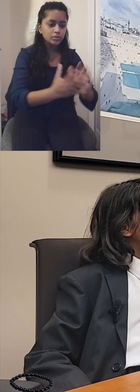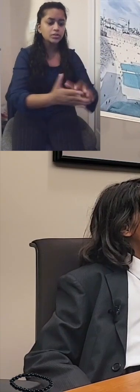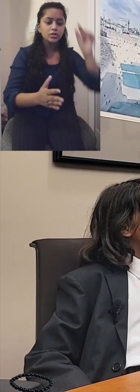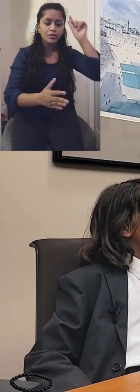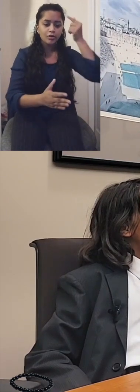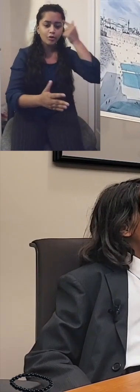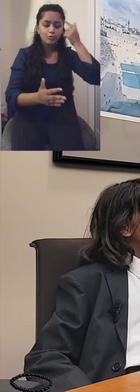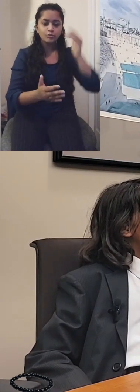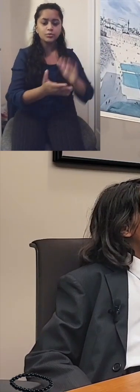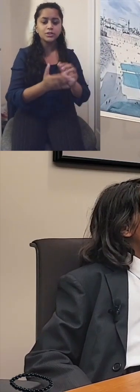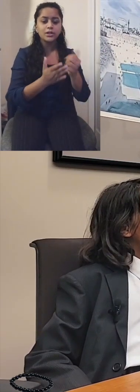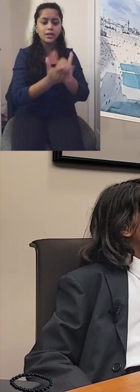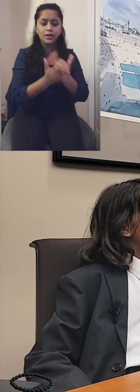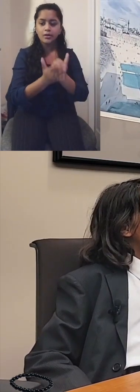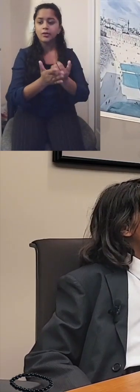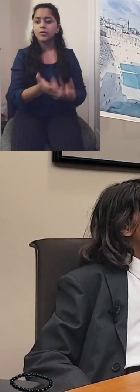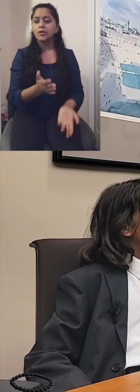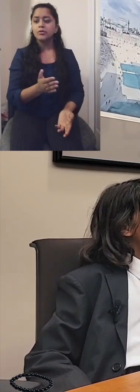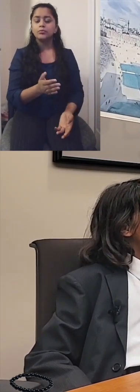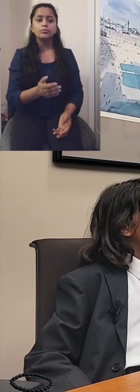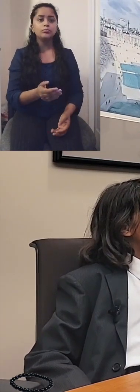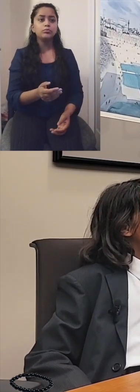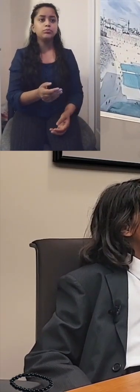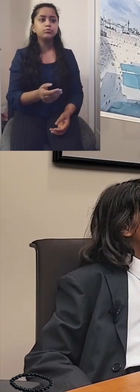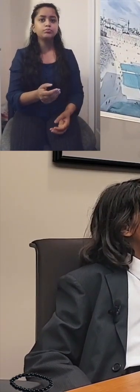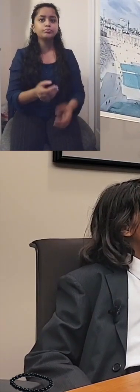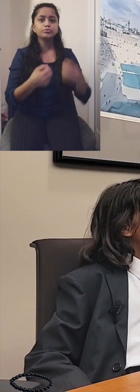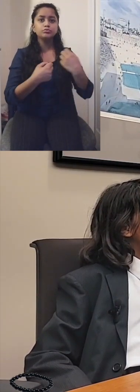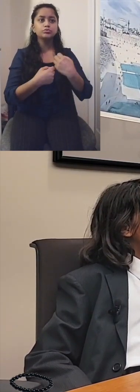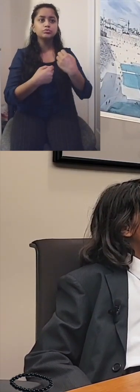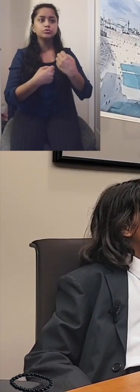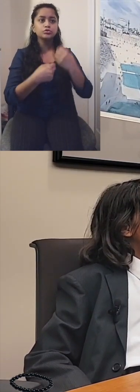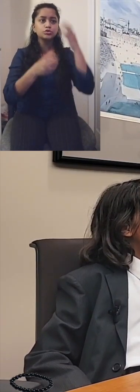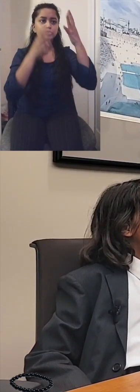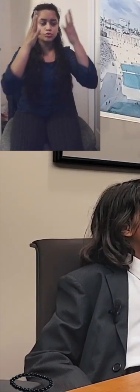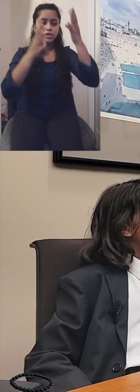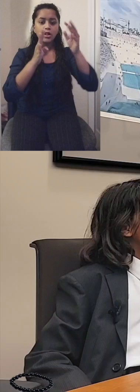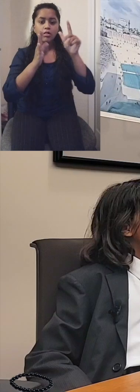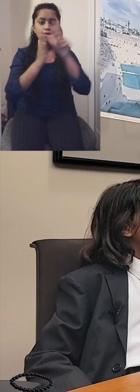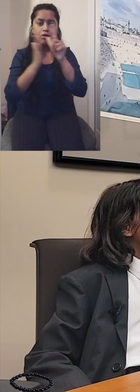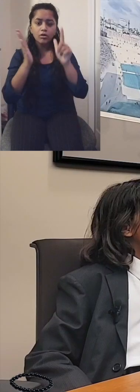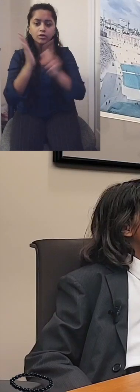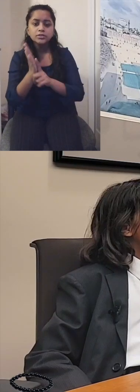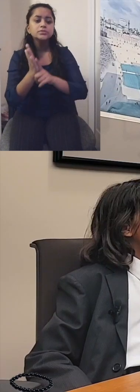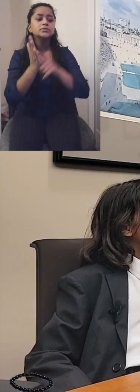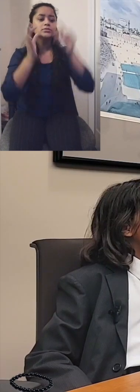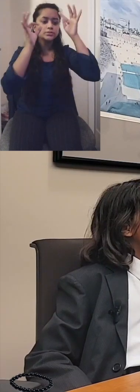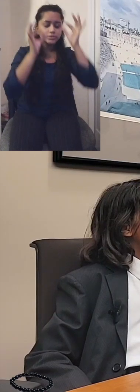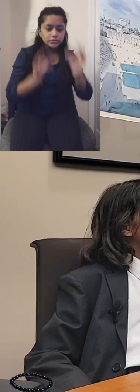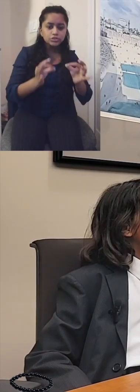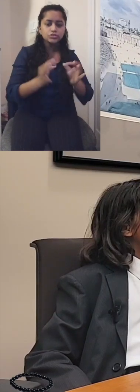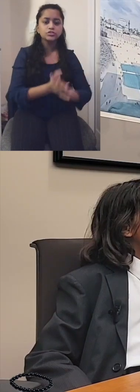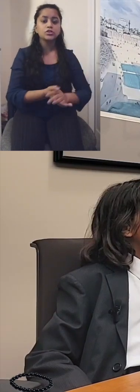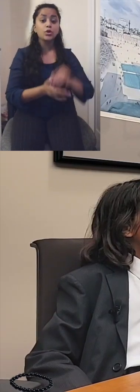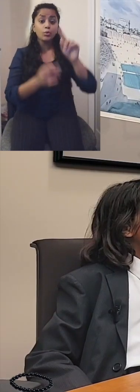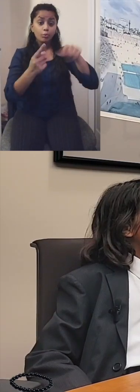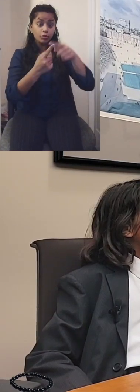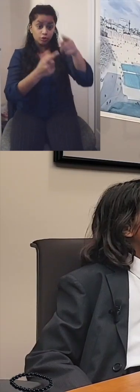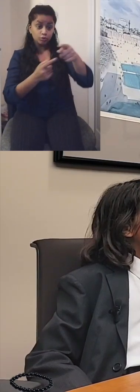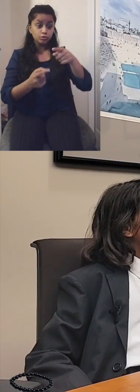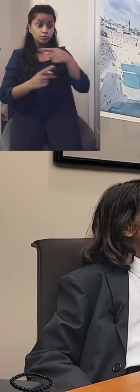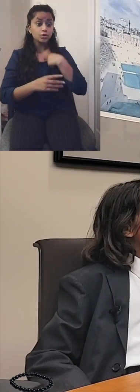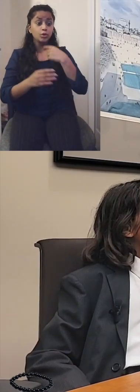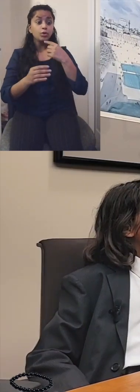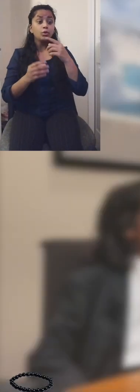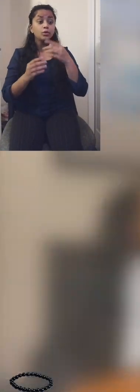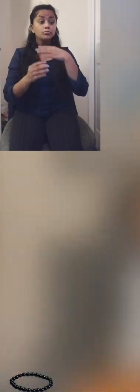the government who are putting in place most of our laws and most of our decisions on what happens here